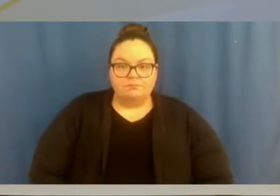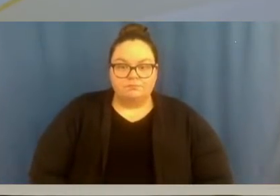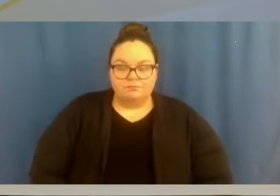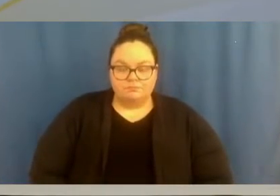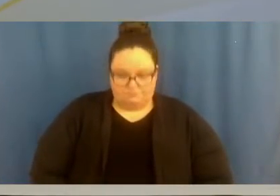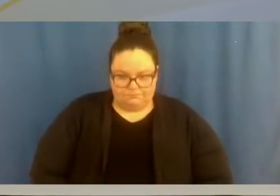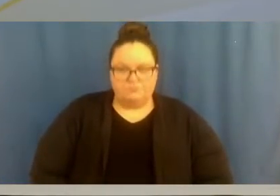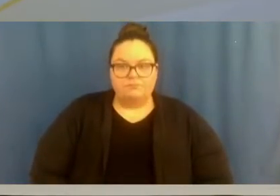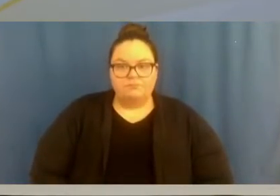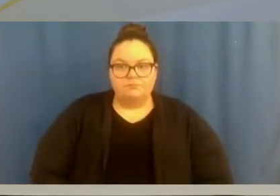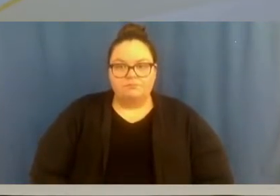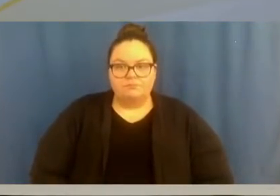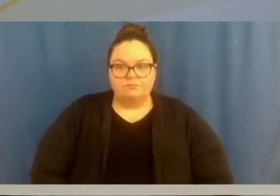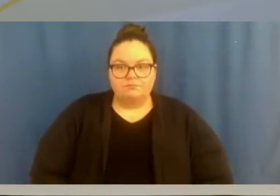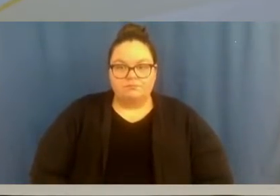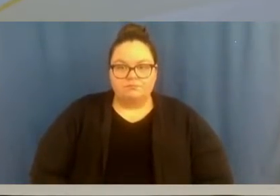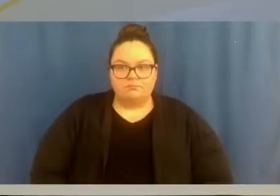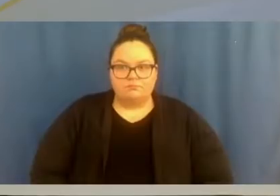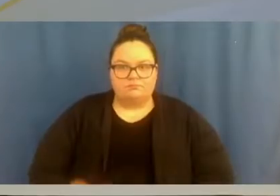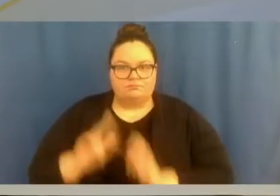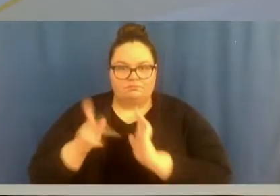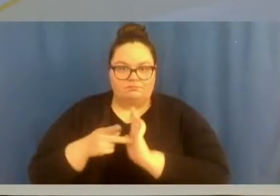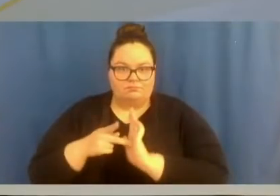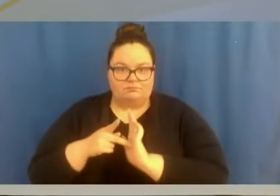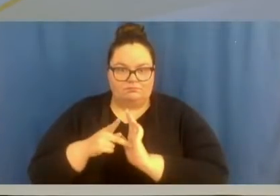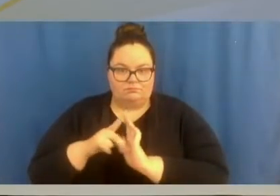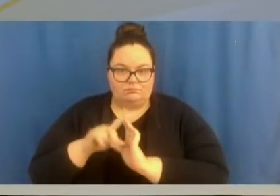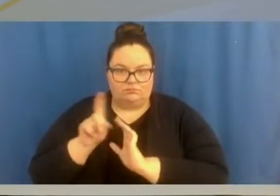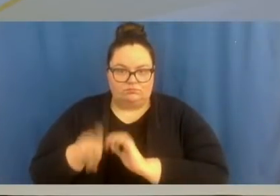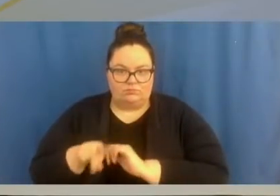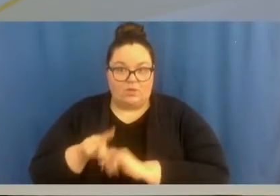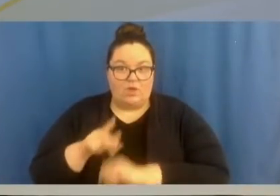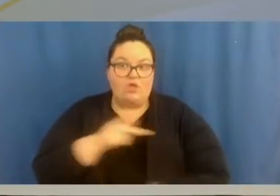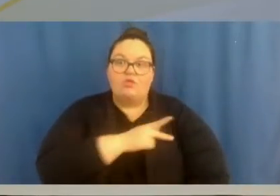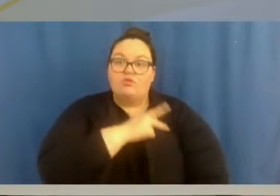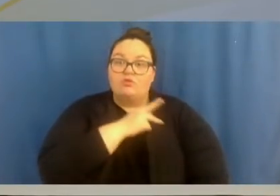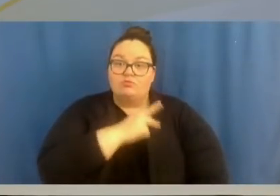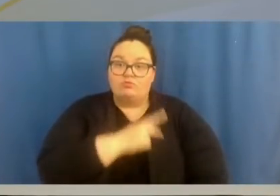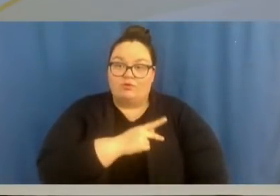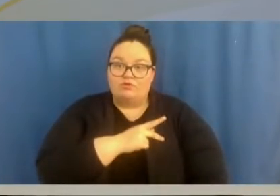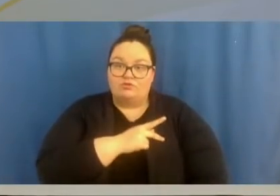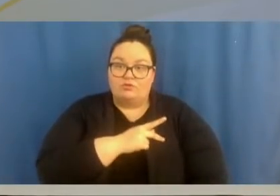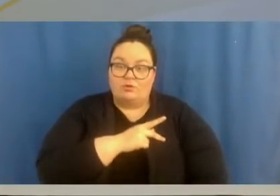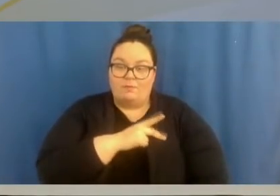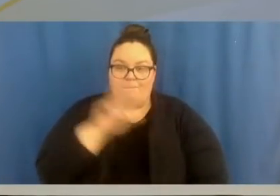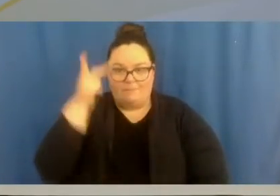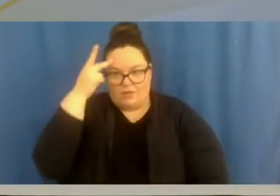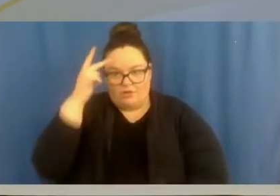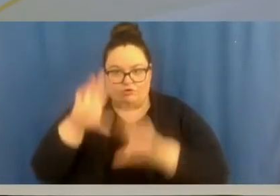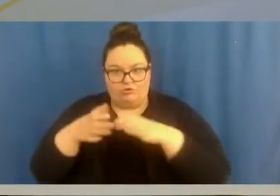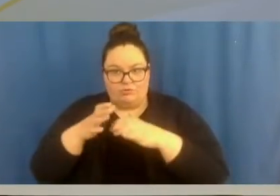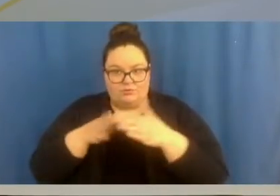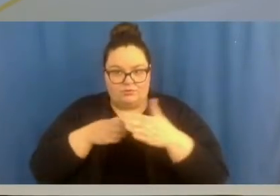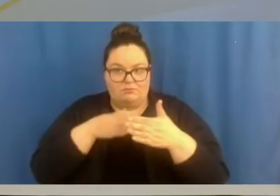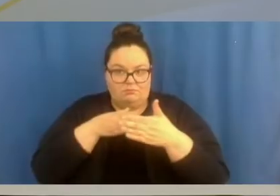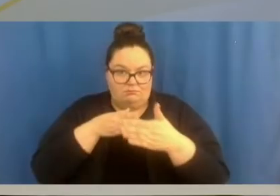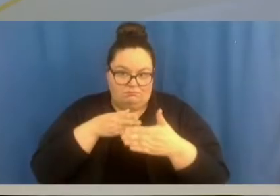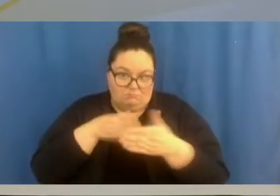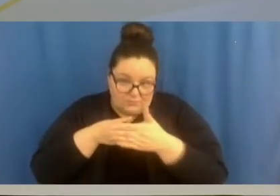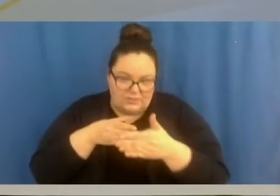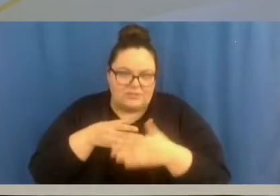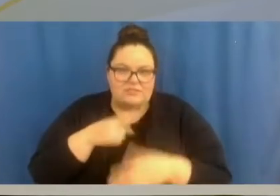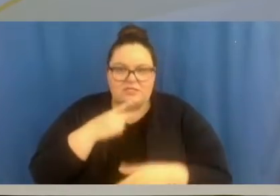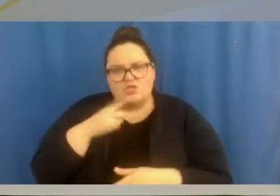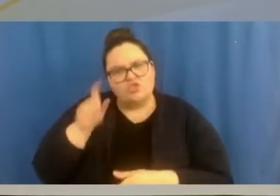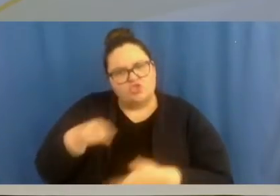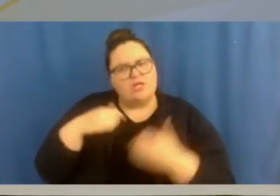Okay, so the provincial opposition has basically called for, you know, there to be a paid sick leave program